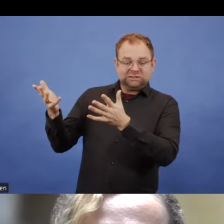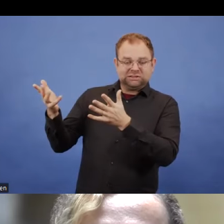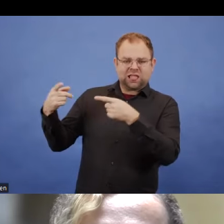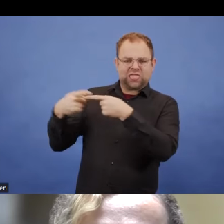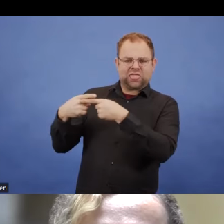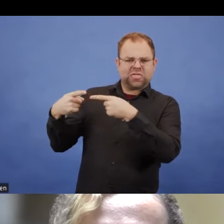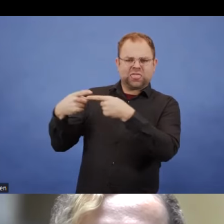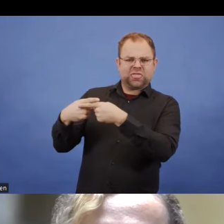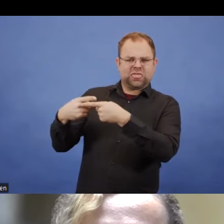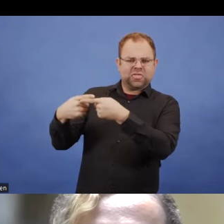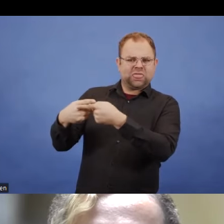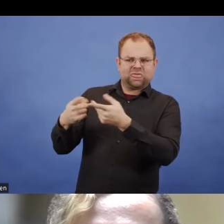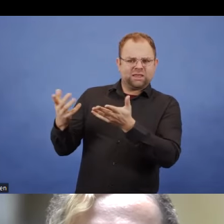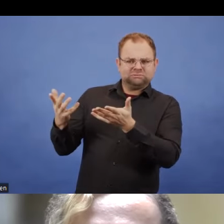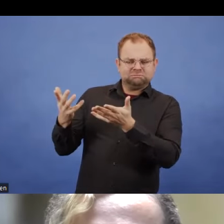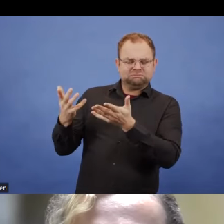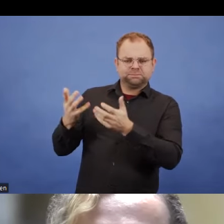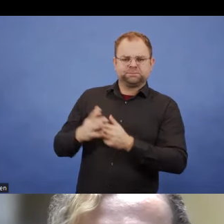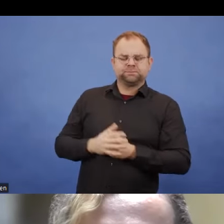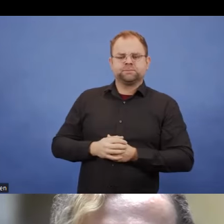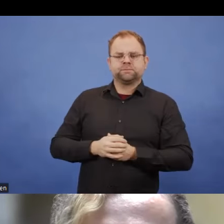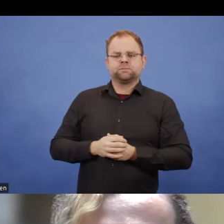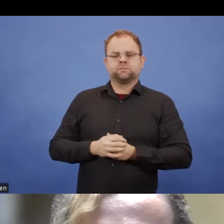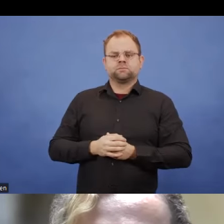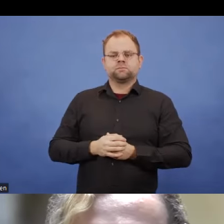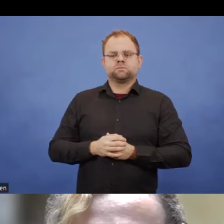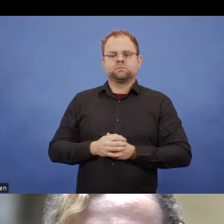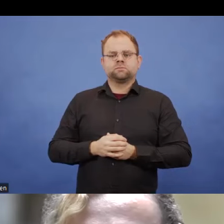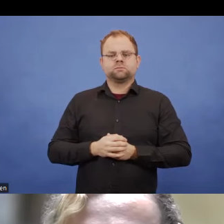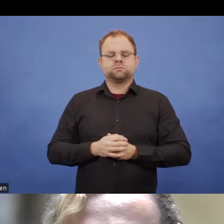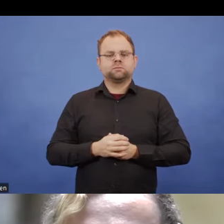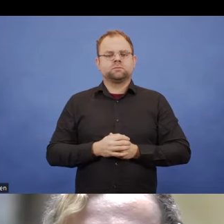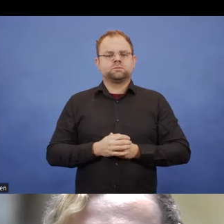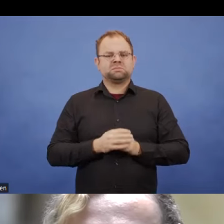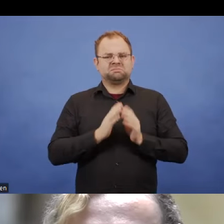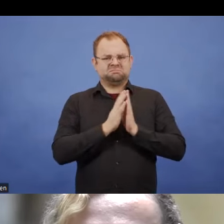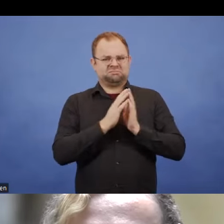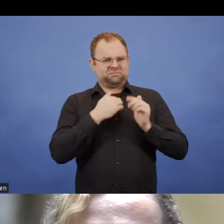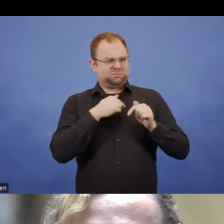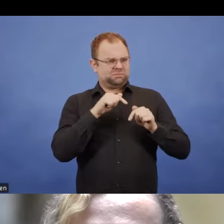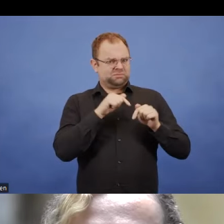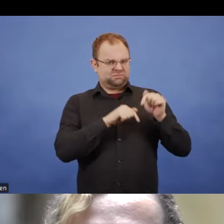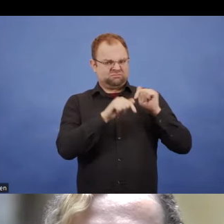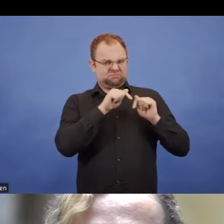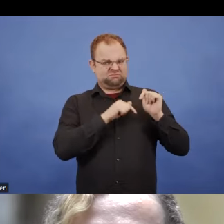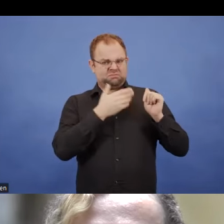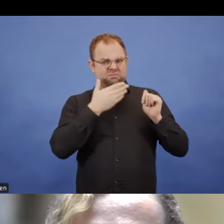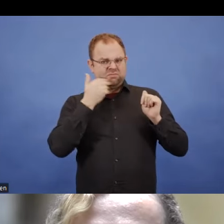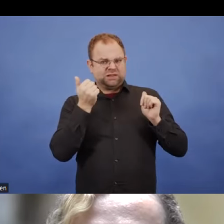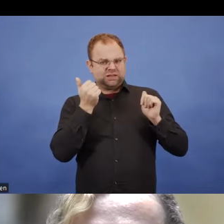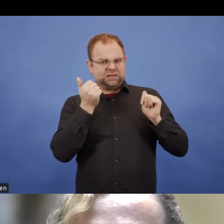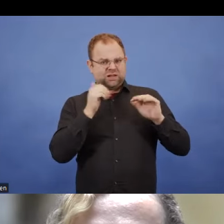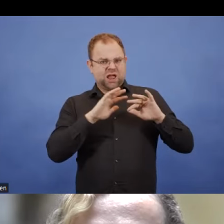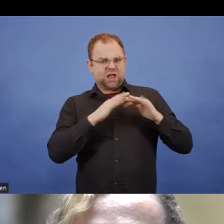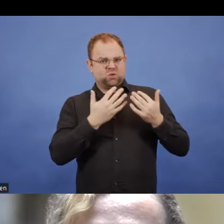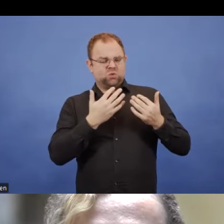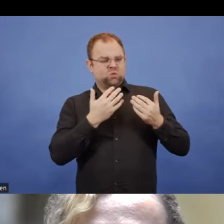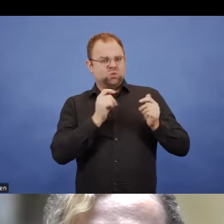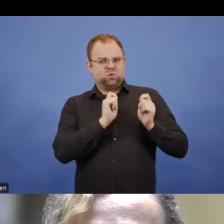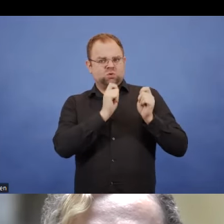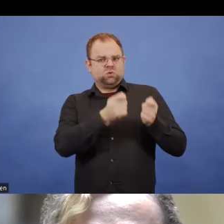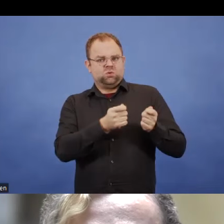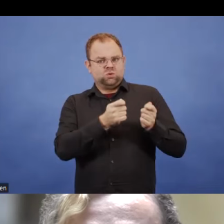Should I go back to tenemos who's algún problema responsible for con la adjudicating conexión. asylum Podría claims? volver al problema de adjudicación de asilo. Can